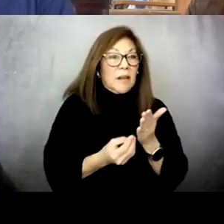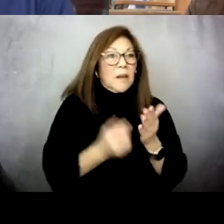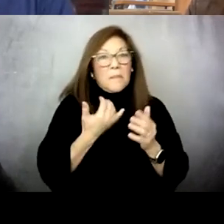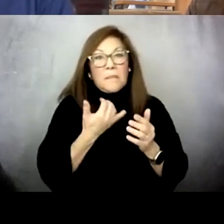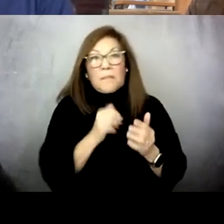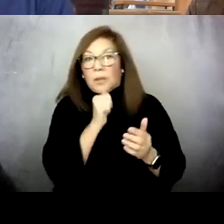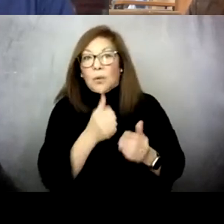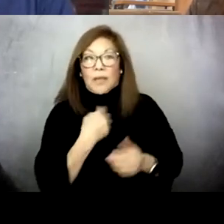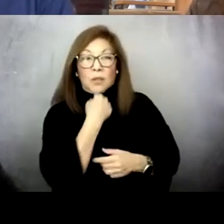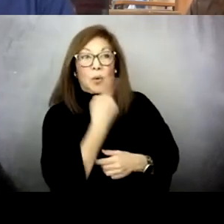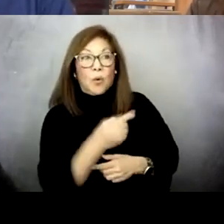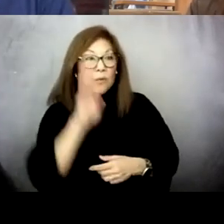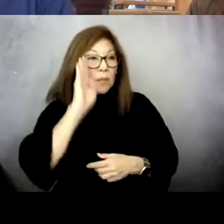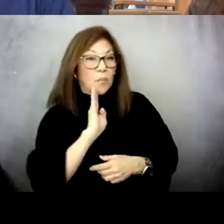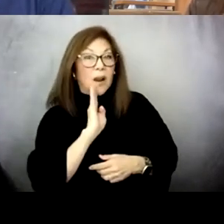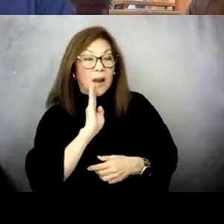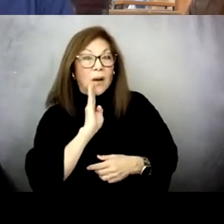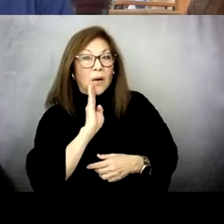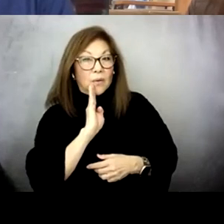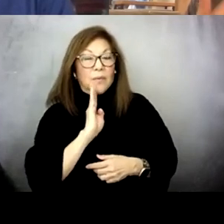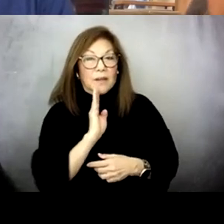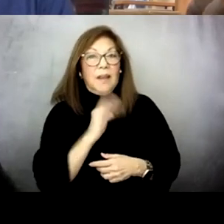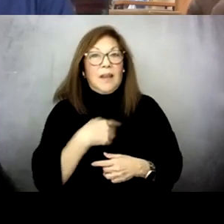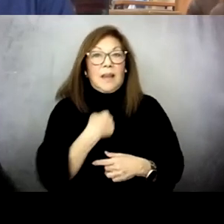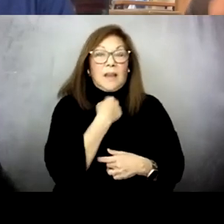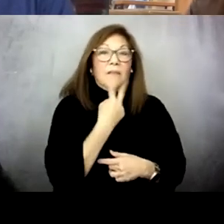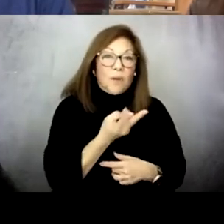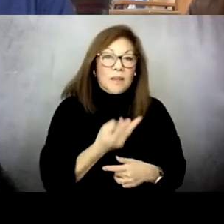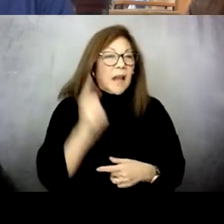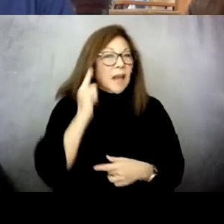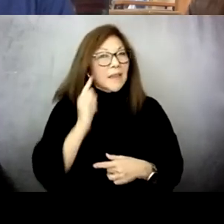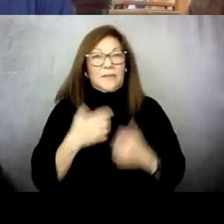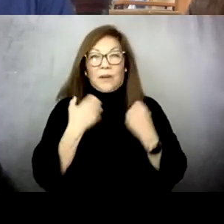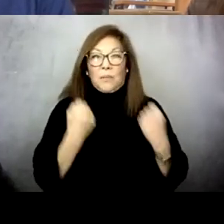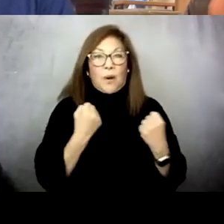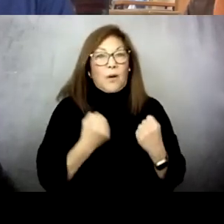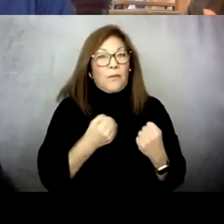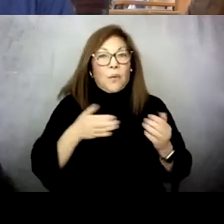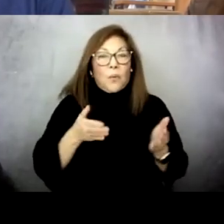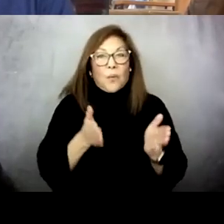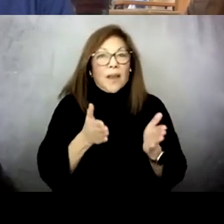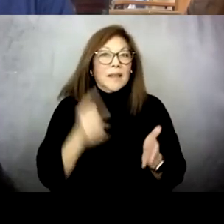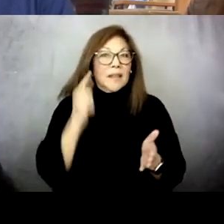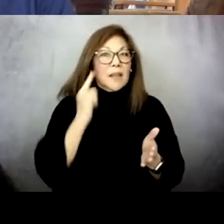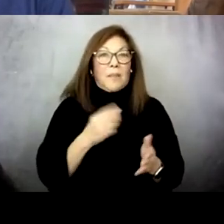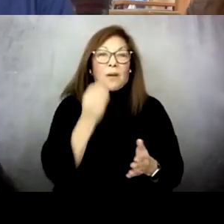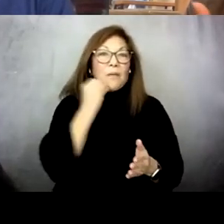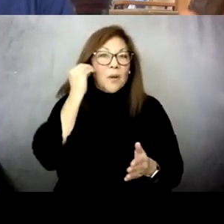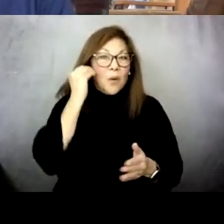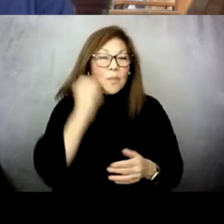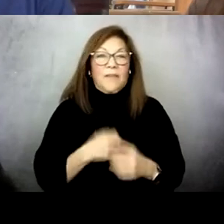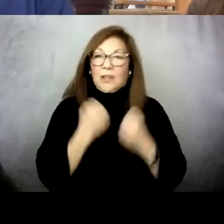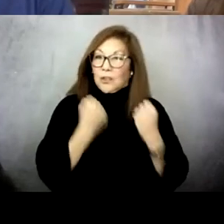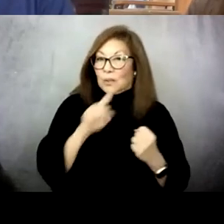don't get told from a brown lens or a brown gaze. I really do think that it's such a powerful way to make it feel like home. So I don't know, I feel strongly about that question. So